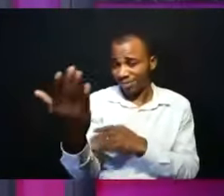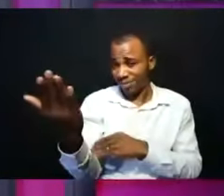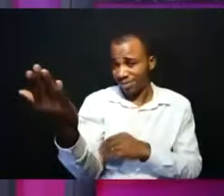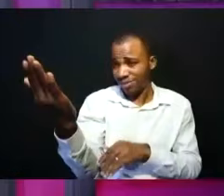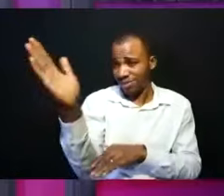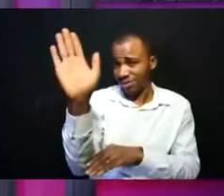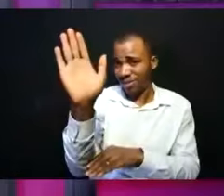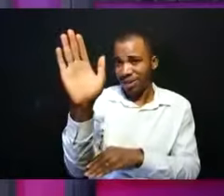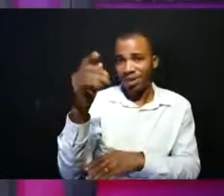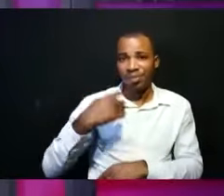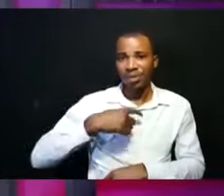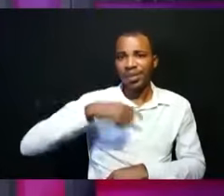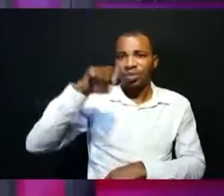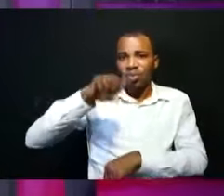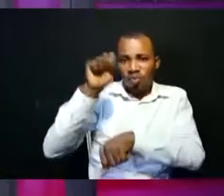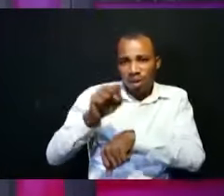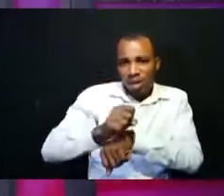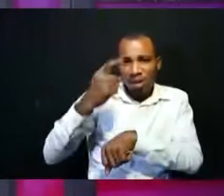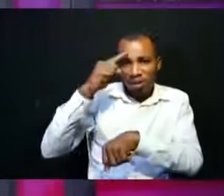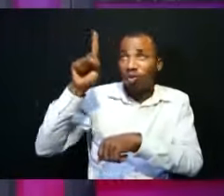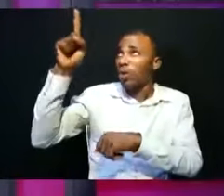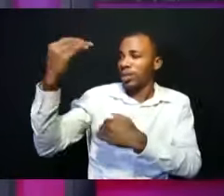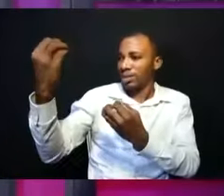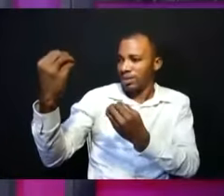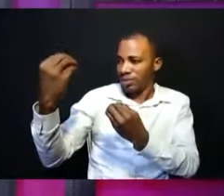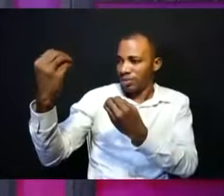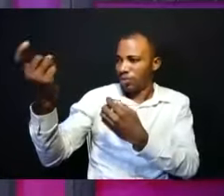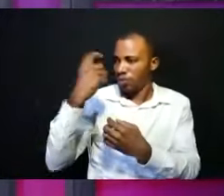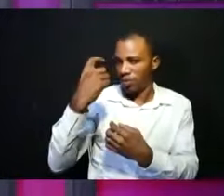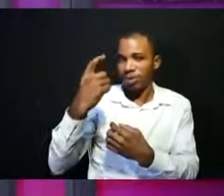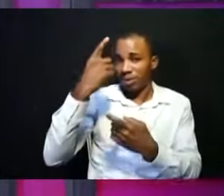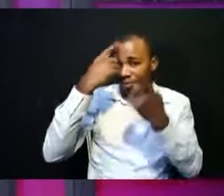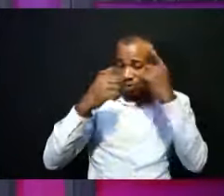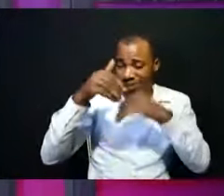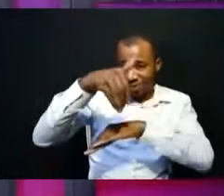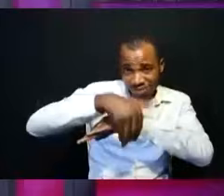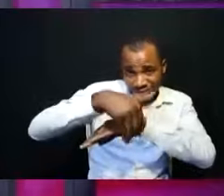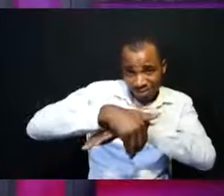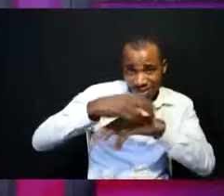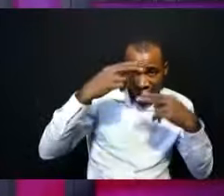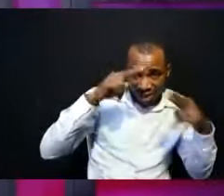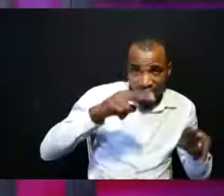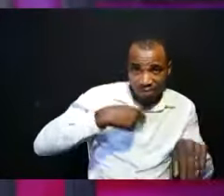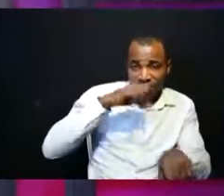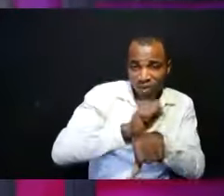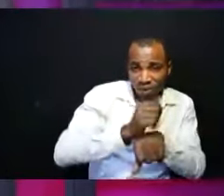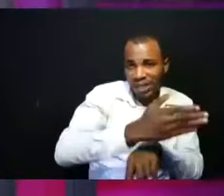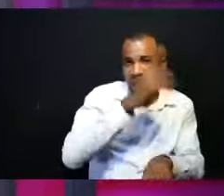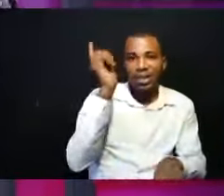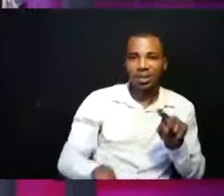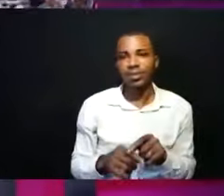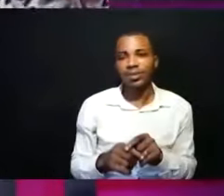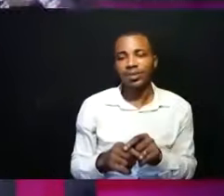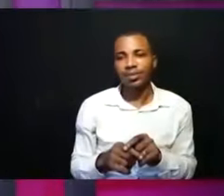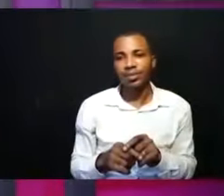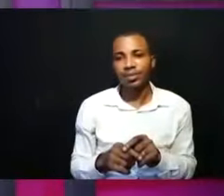sent me. Night is coming when no one can work. Even the day